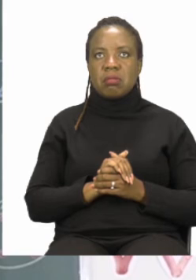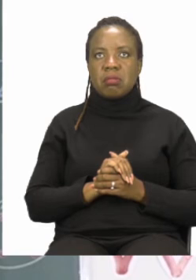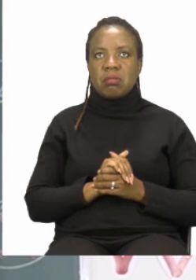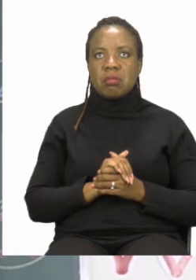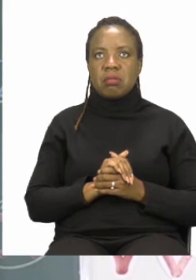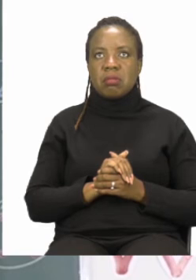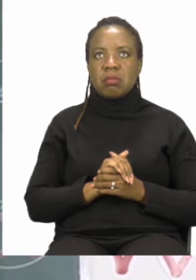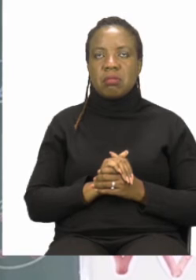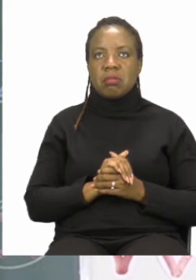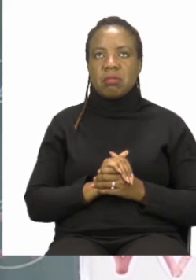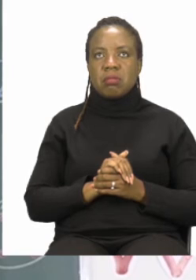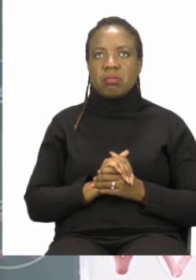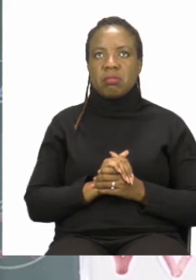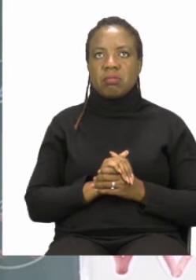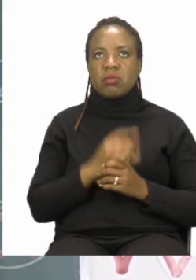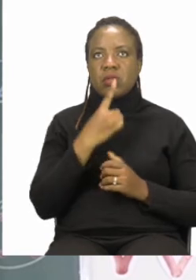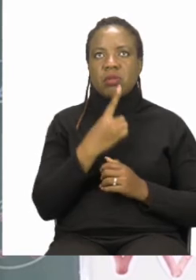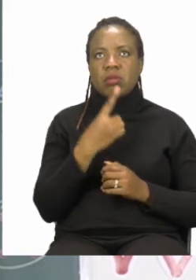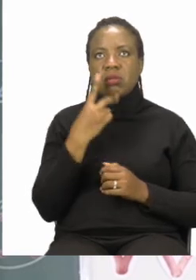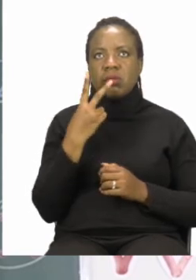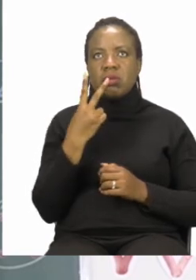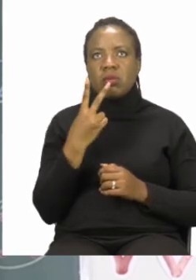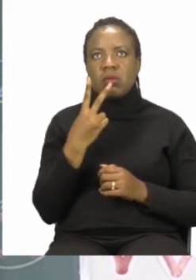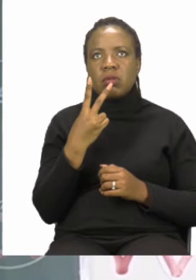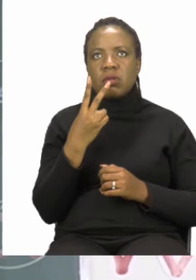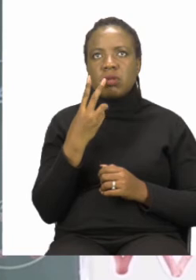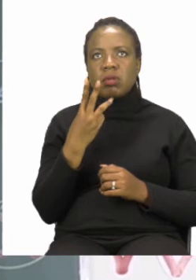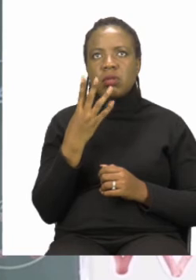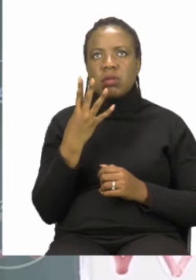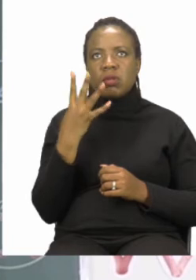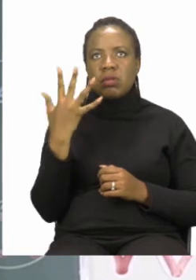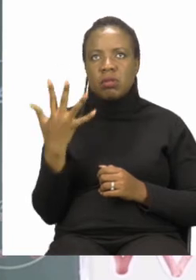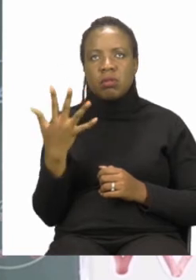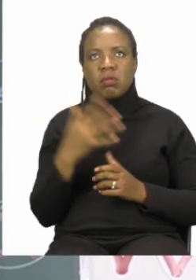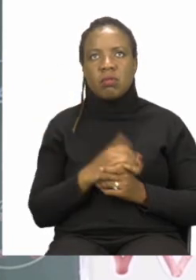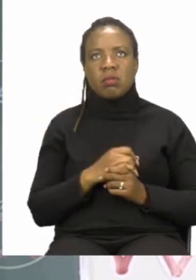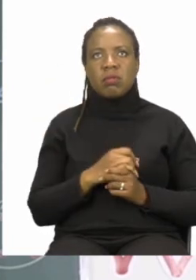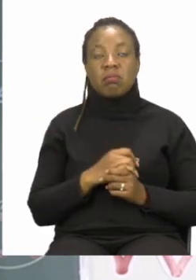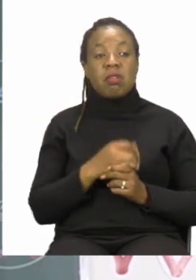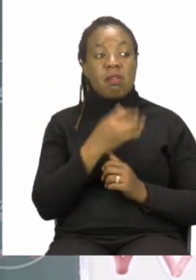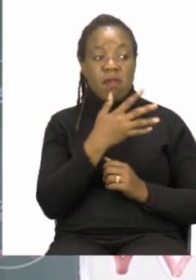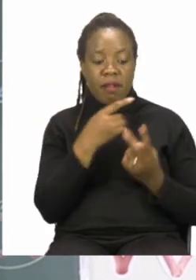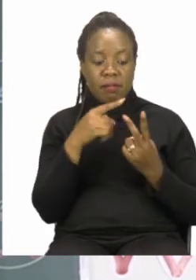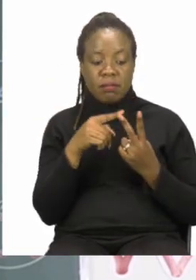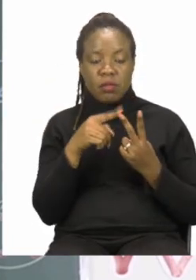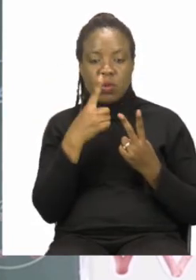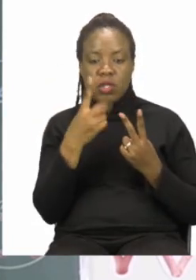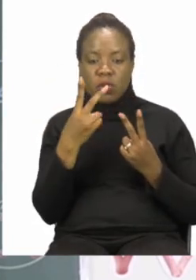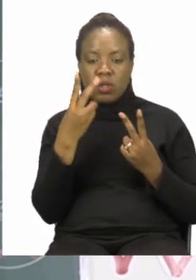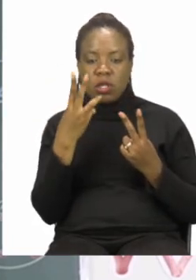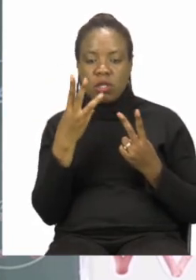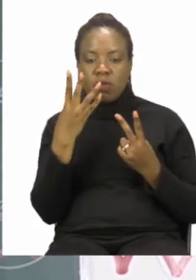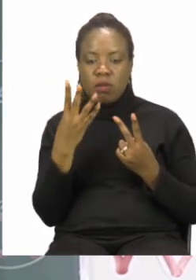each set. 1, 2, 3, 4, 5. There's 5 here. 1,